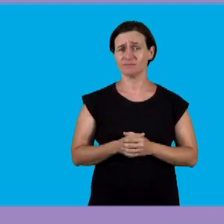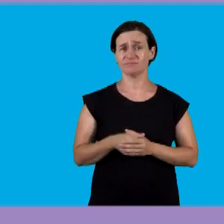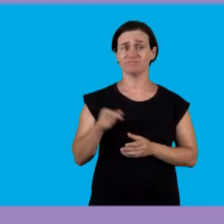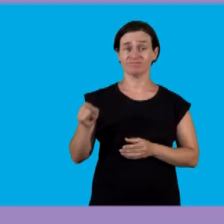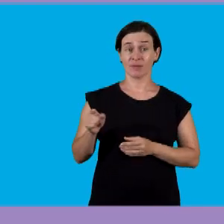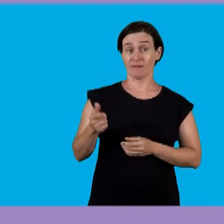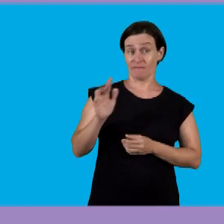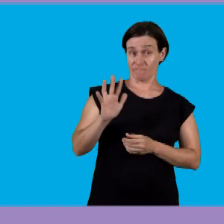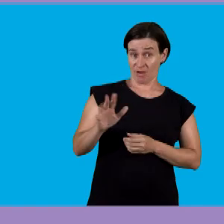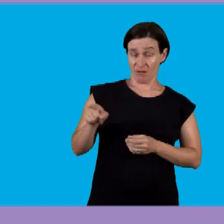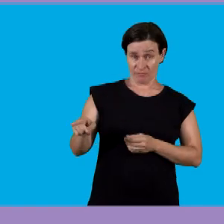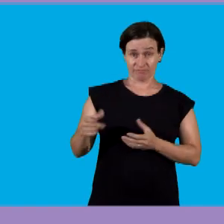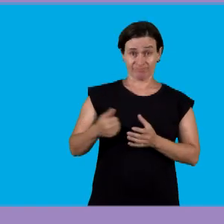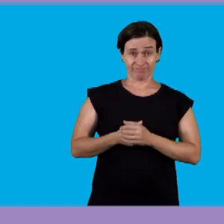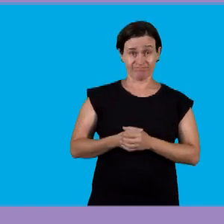our 5